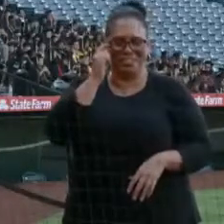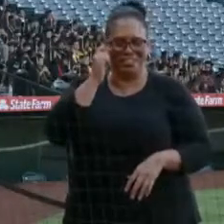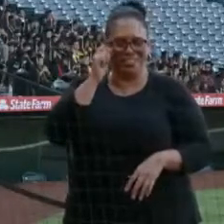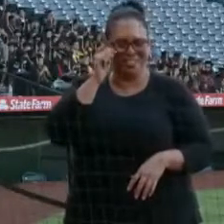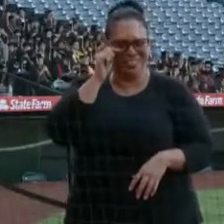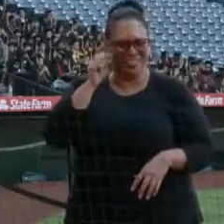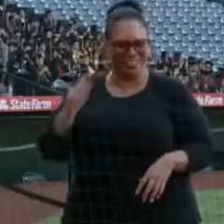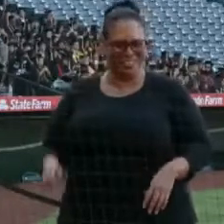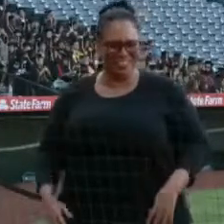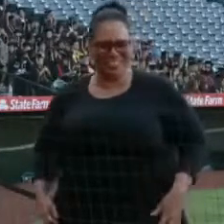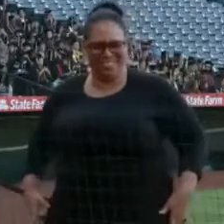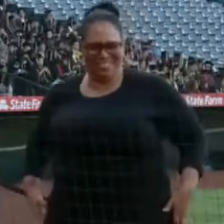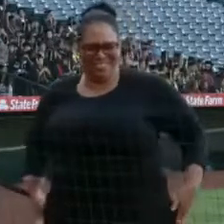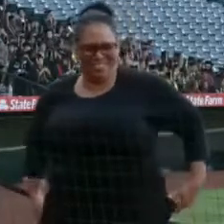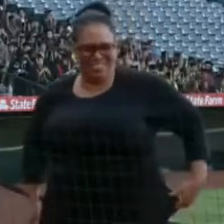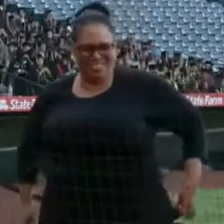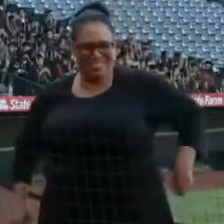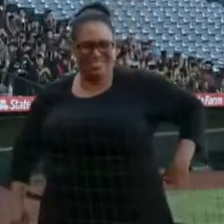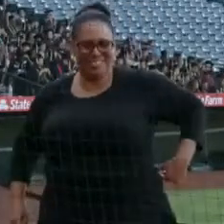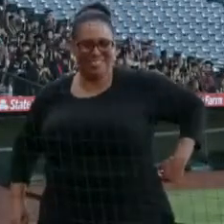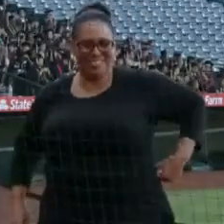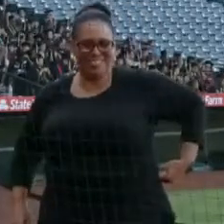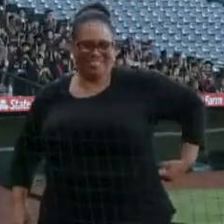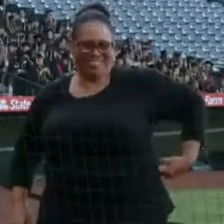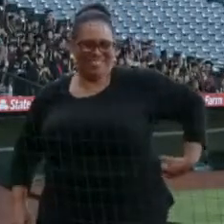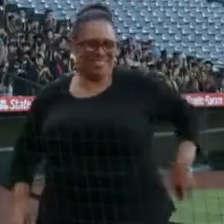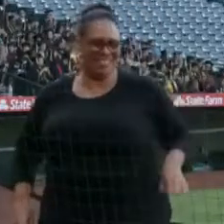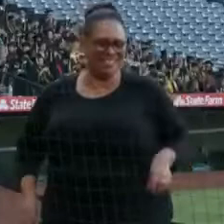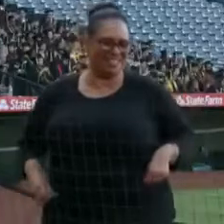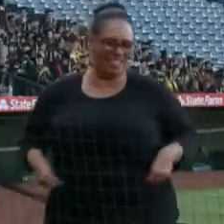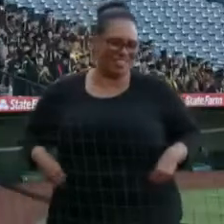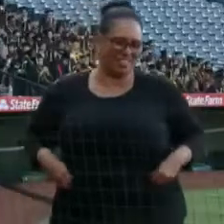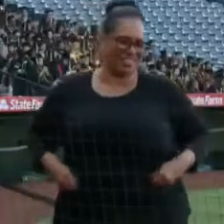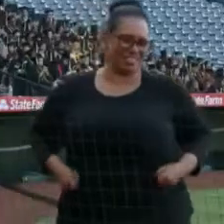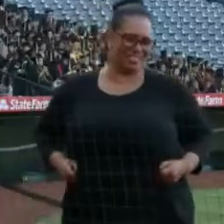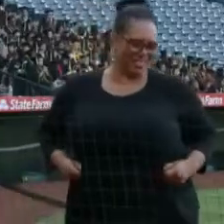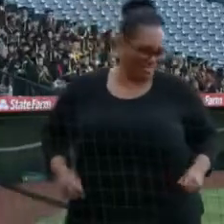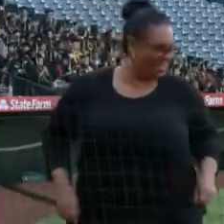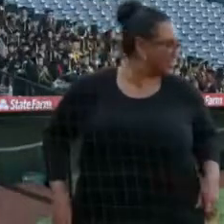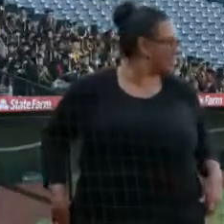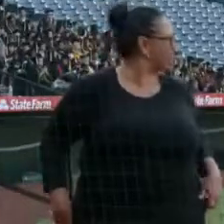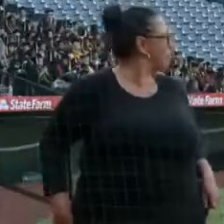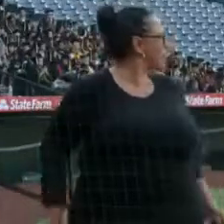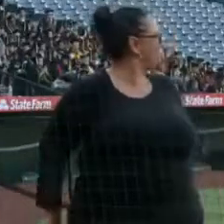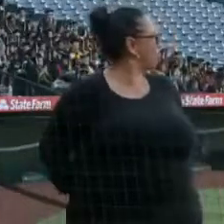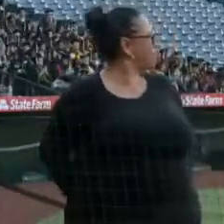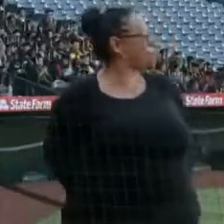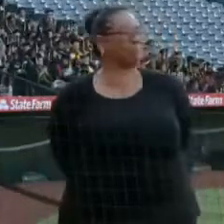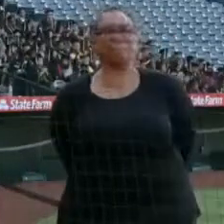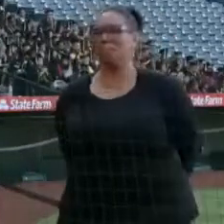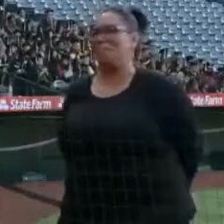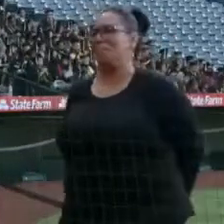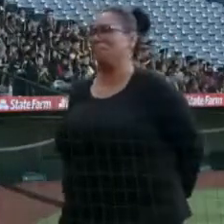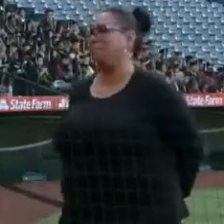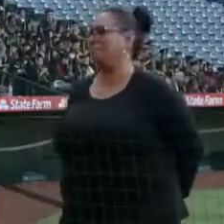Salimi Cangiano Endowed Scholarship, the recipients are Diana